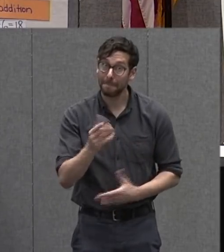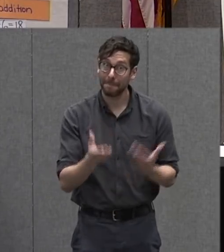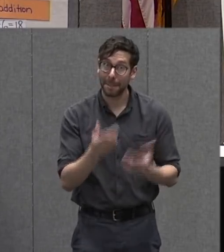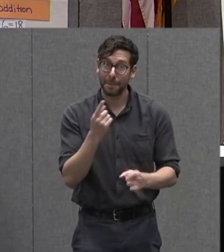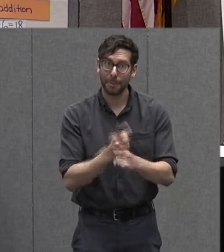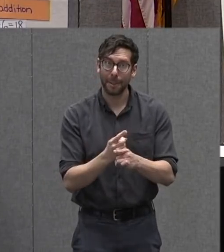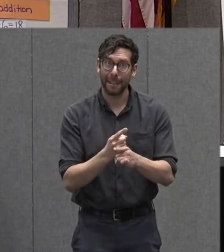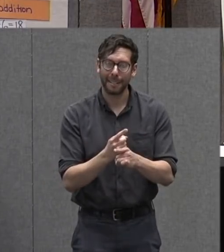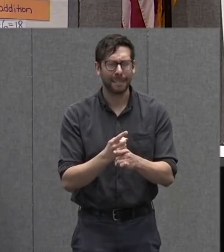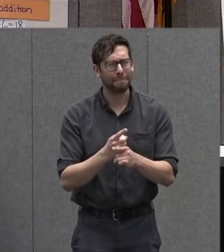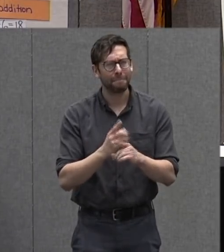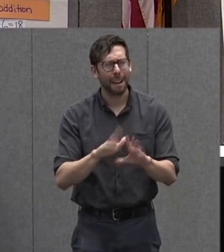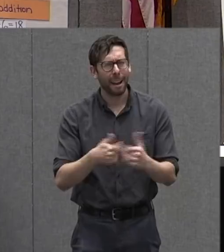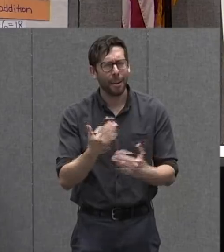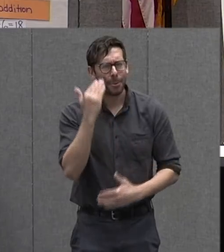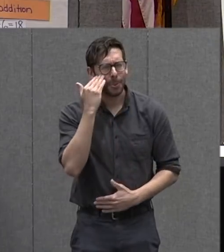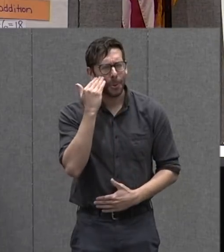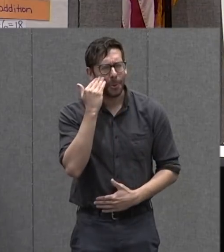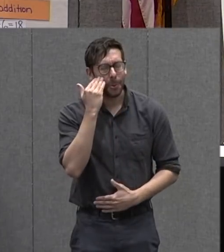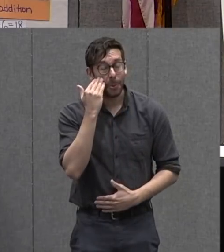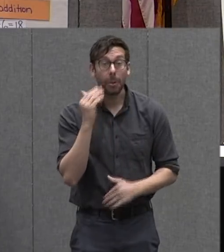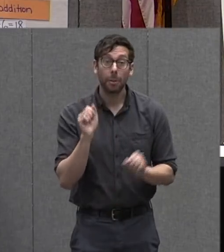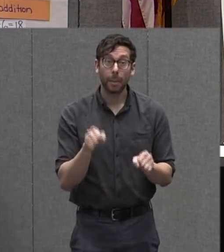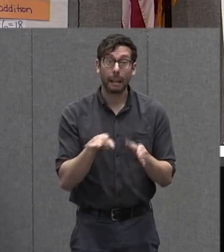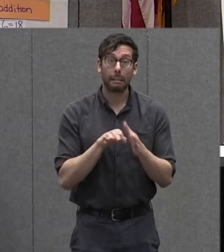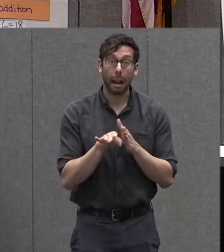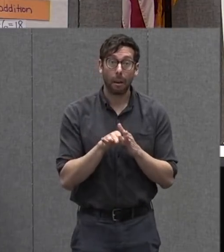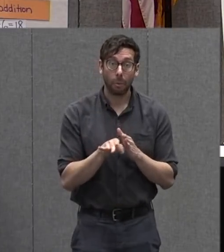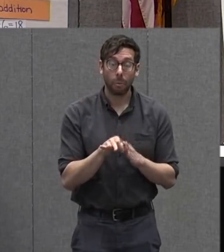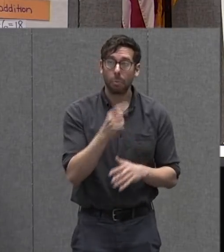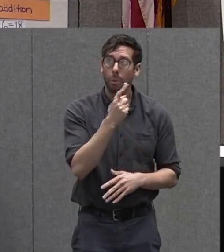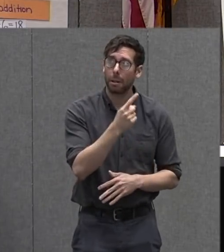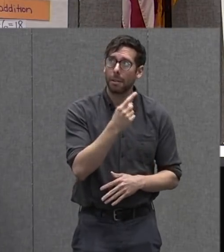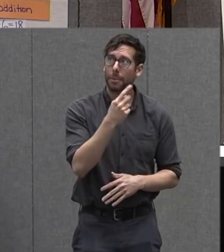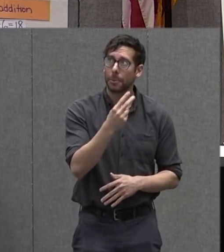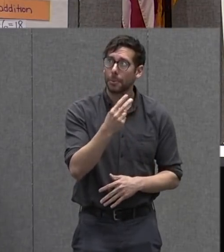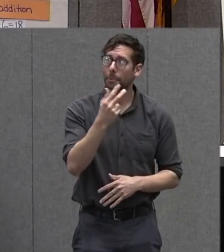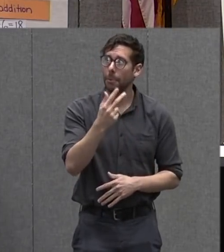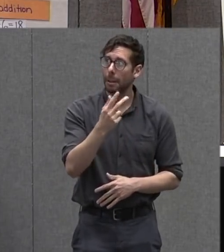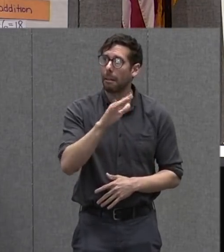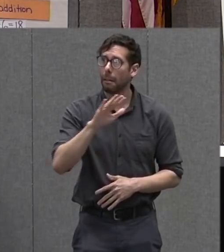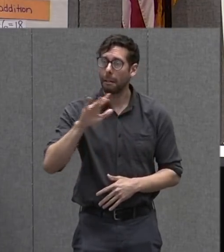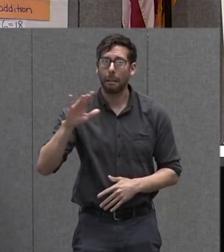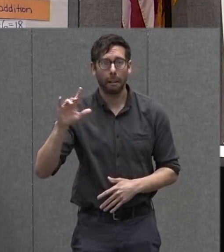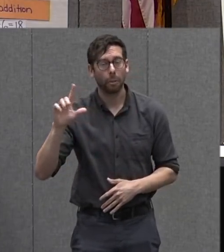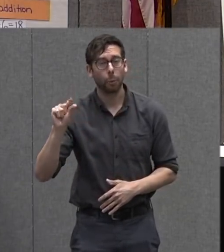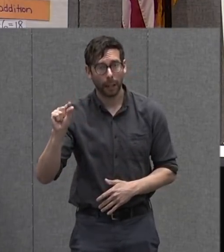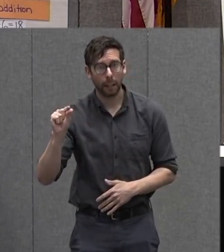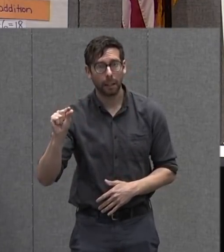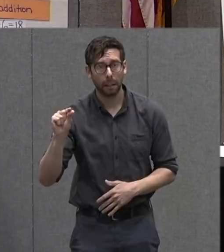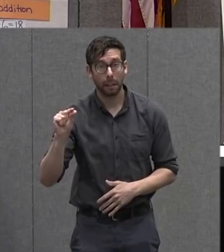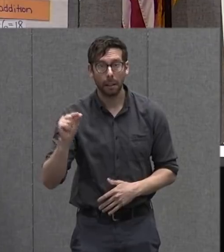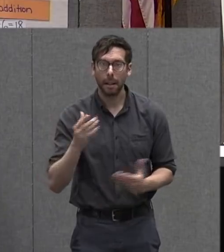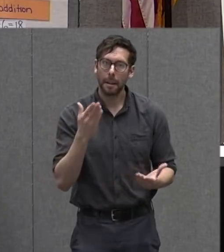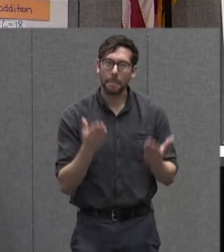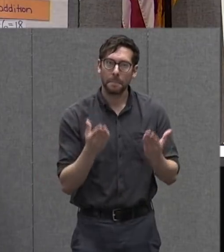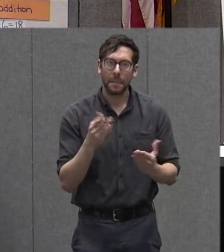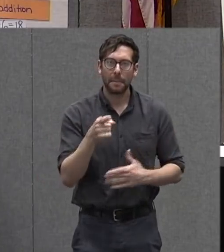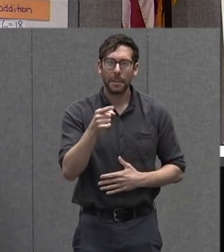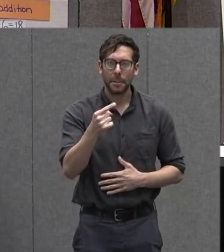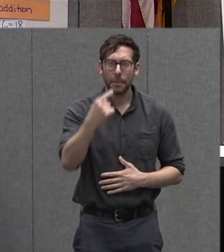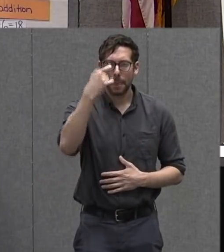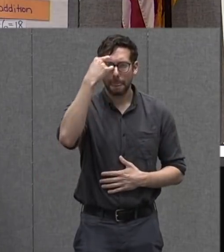So we could count them by ones, right? That would be one way to know for sure. Maybe you thought about our pattern for 5s and you decided to